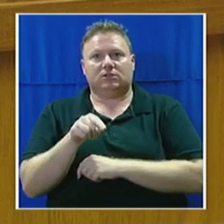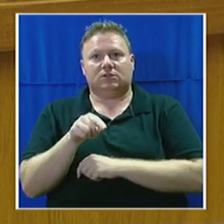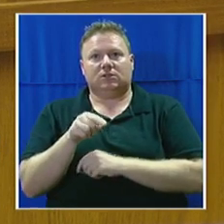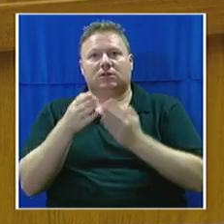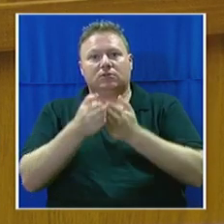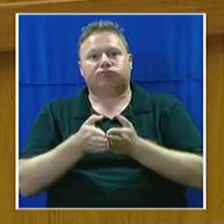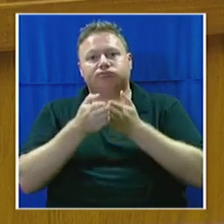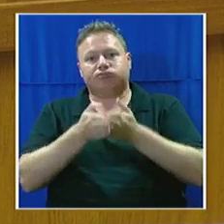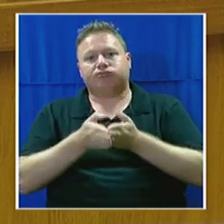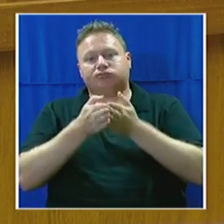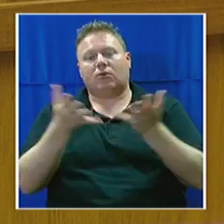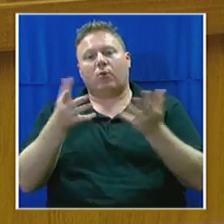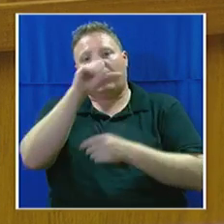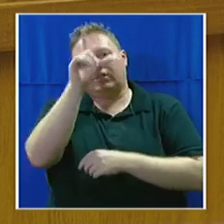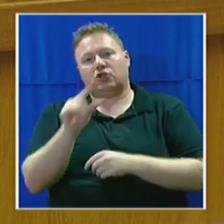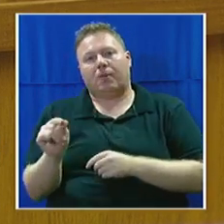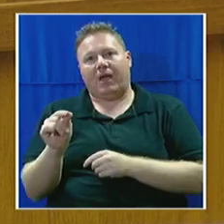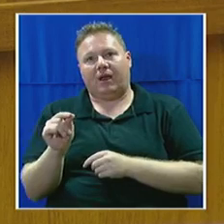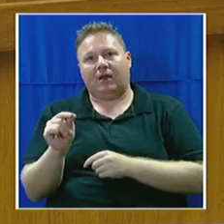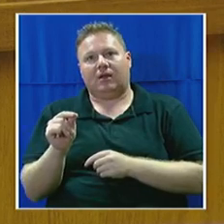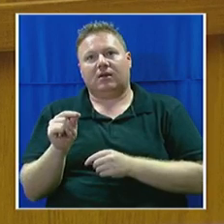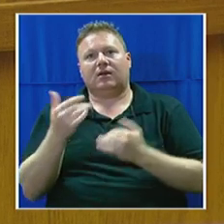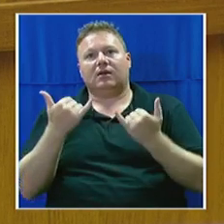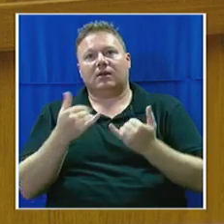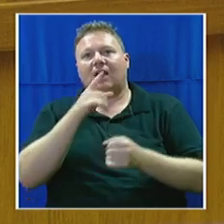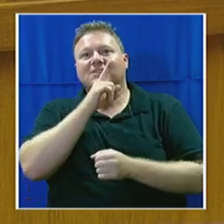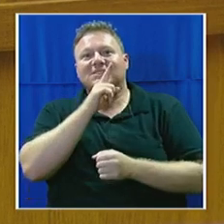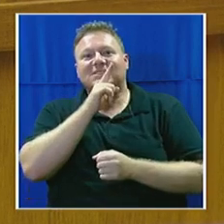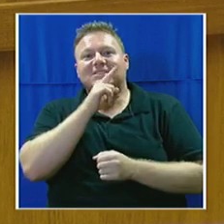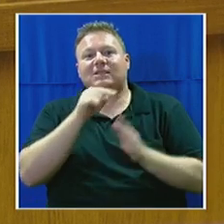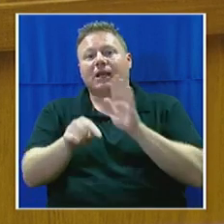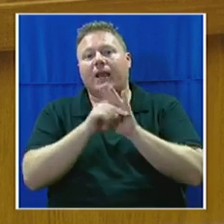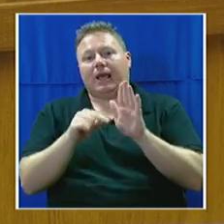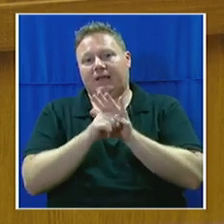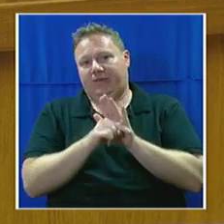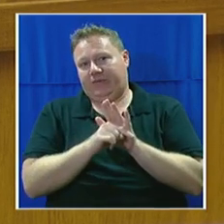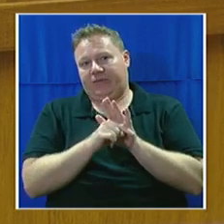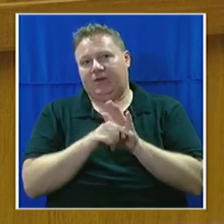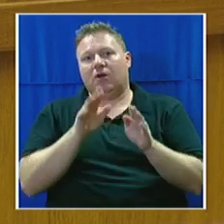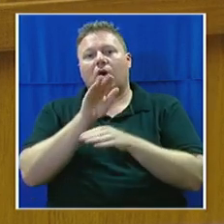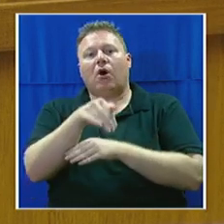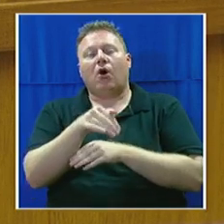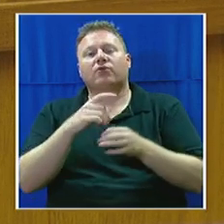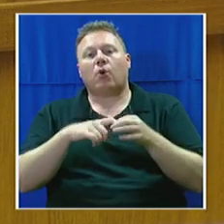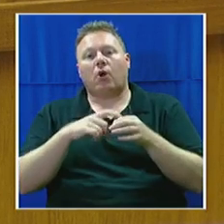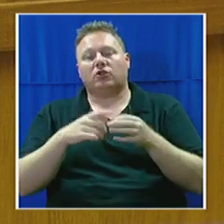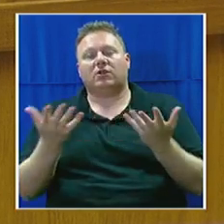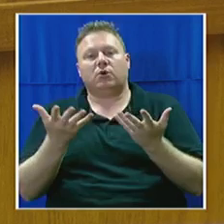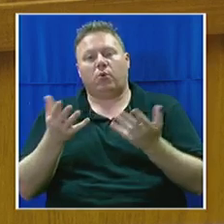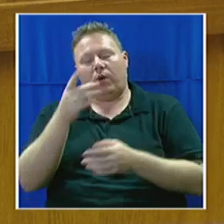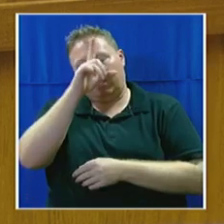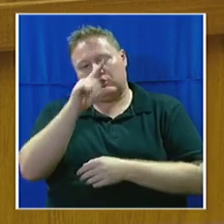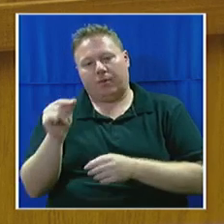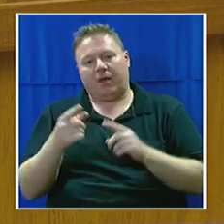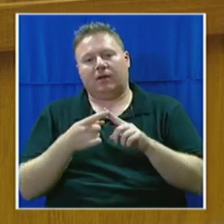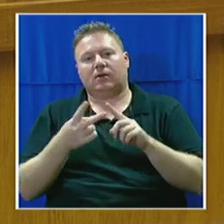cruise ship in Japan have now been tested negative after being quarantined in Japan. Thirdly,